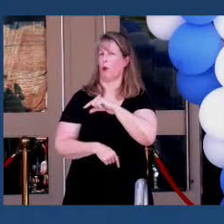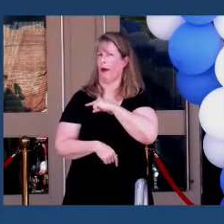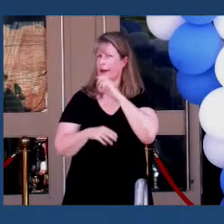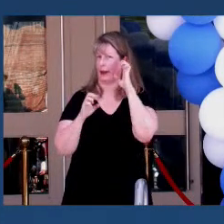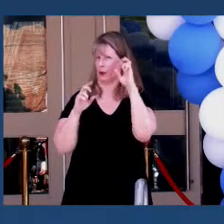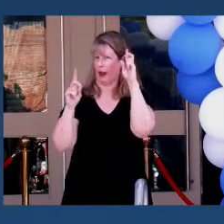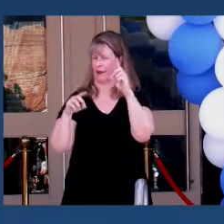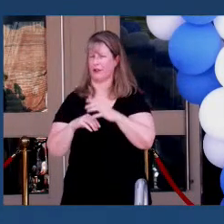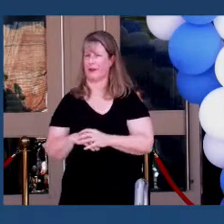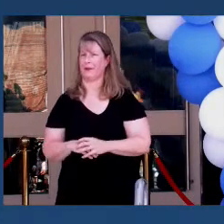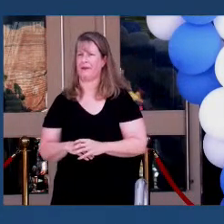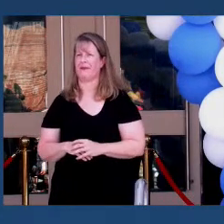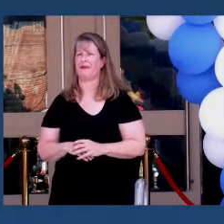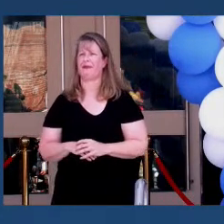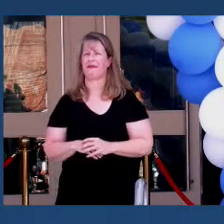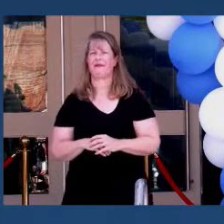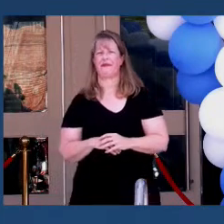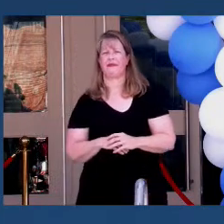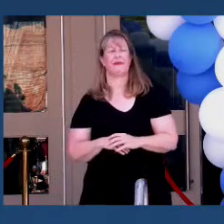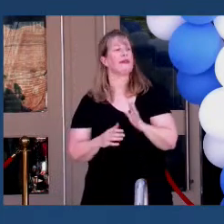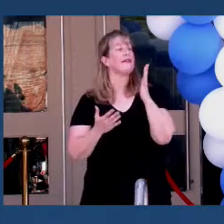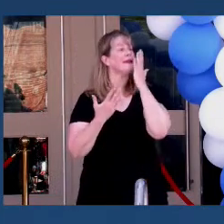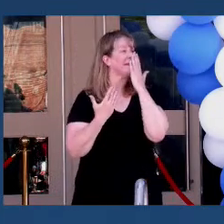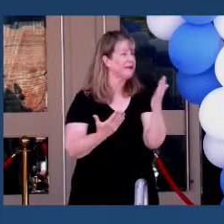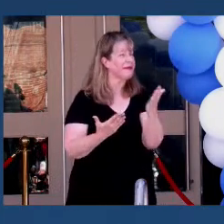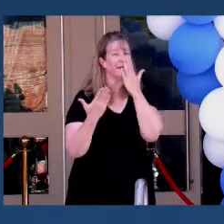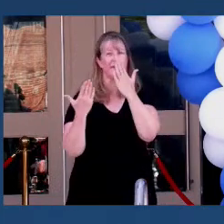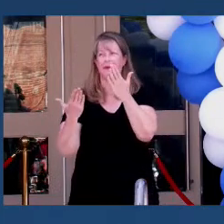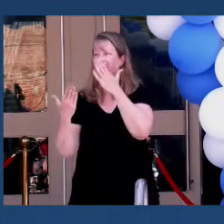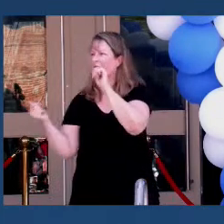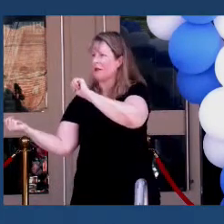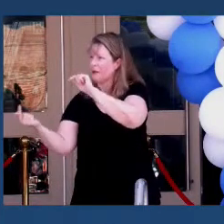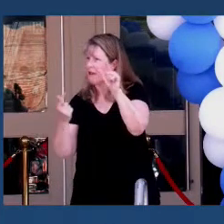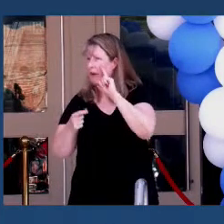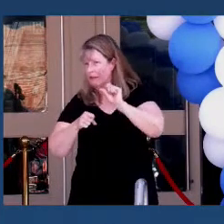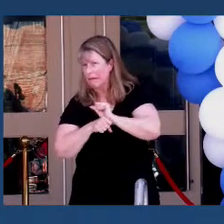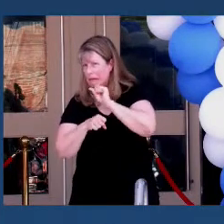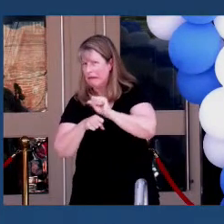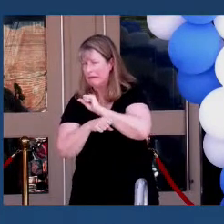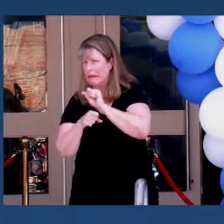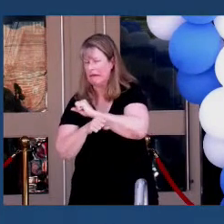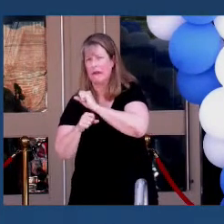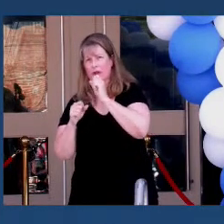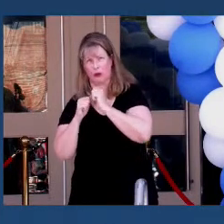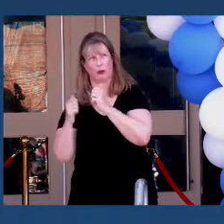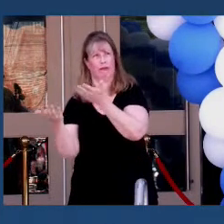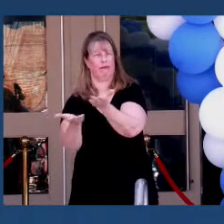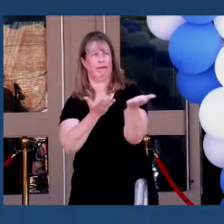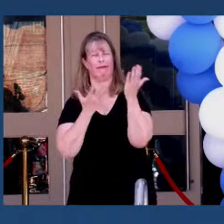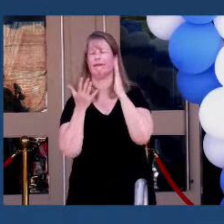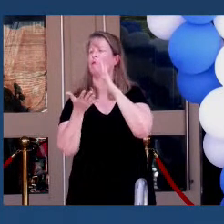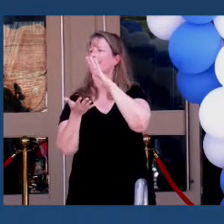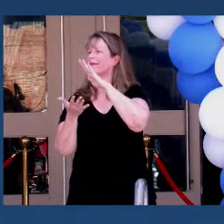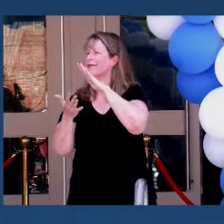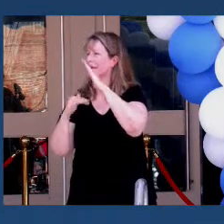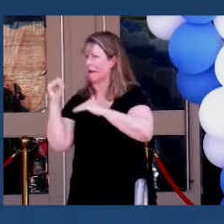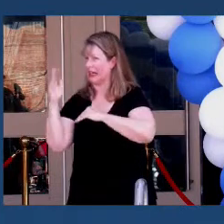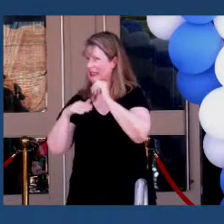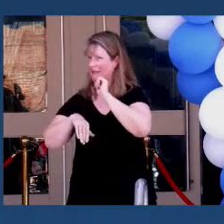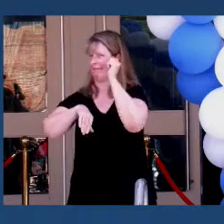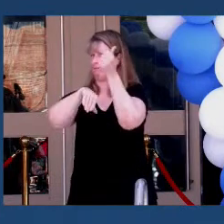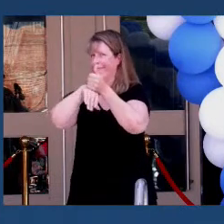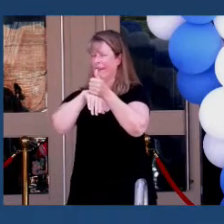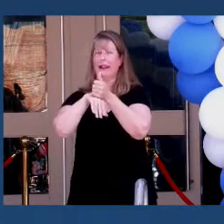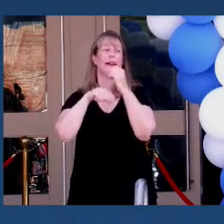thank everyone who has worked tirelessly to bring this academy to life, the educators, administrators, community leaders, and